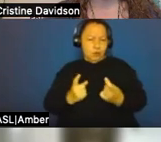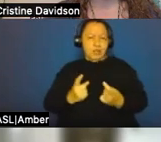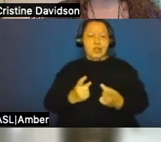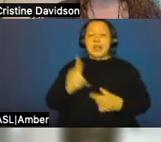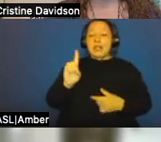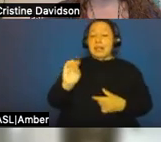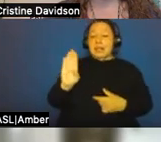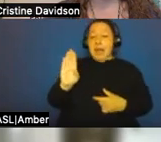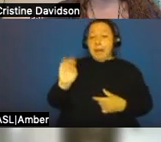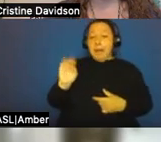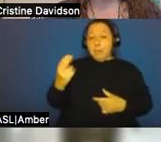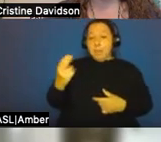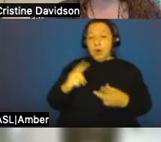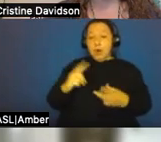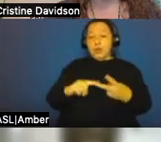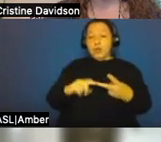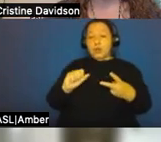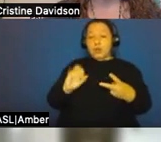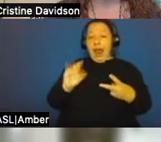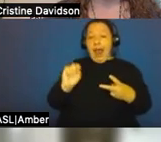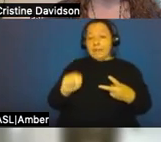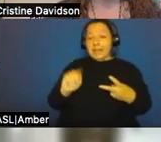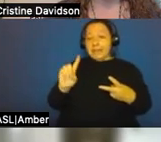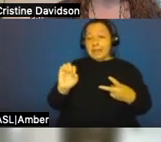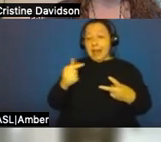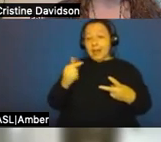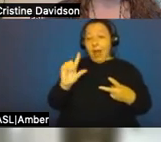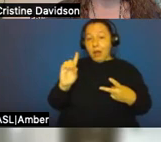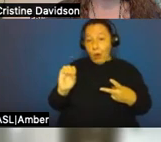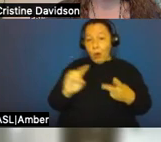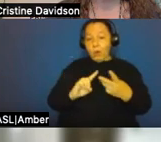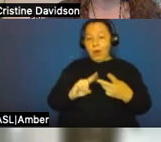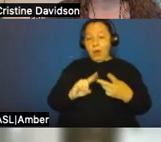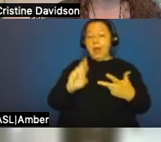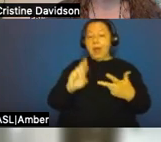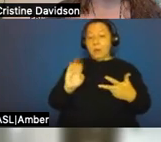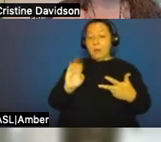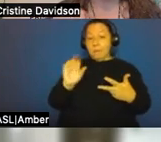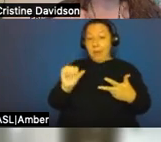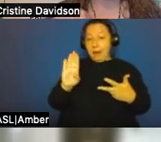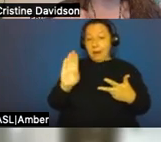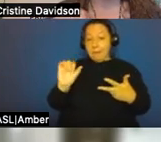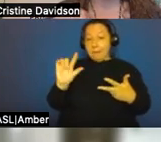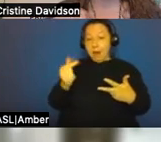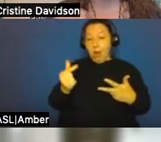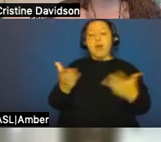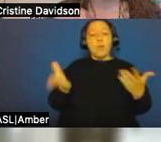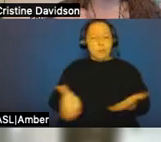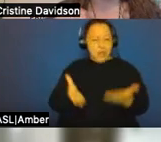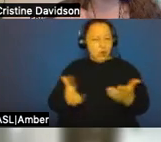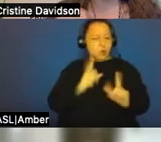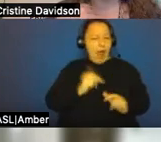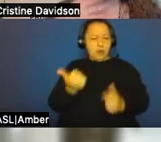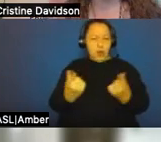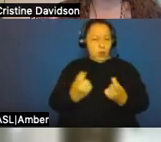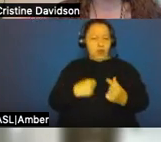Afton Delgado, and Rebecca Baylog. They'll be here to answer any questions that I miss. I can't always read the chat